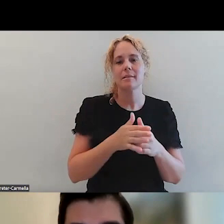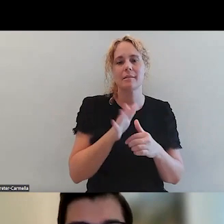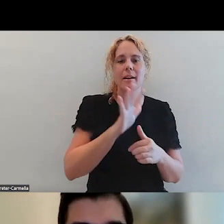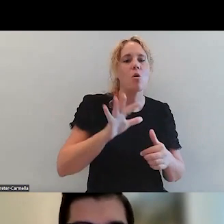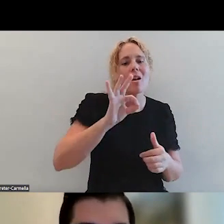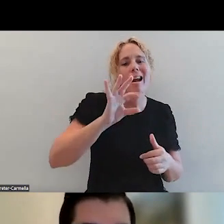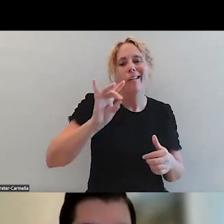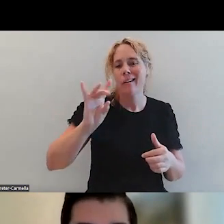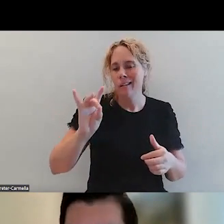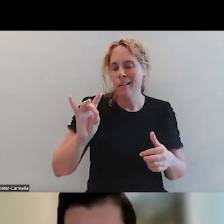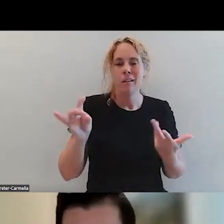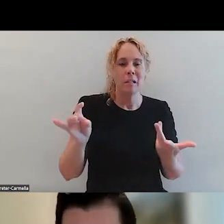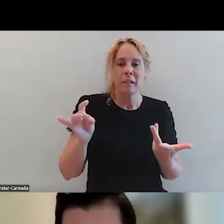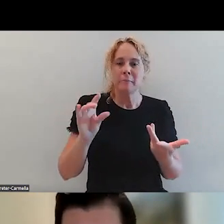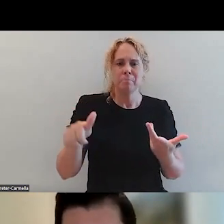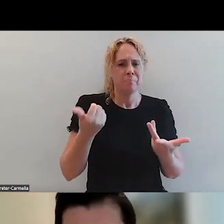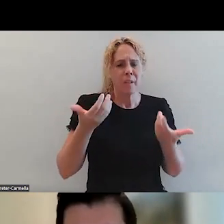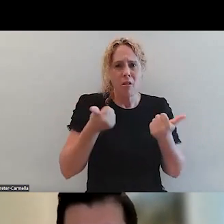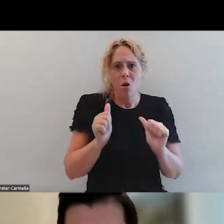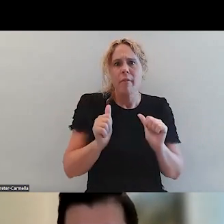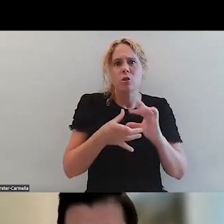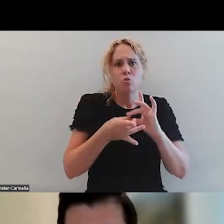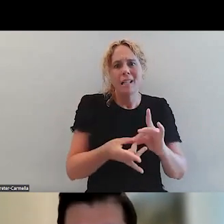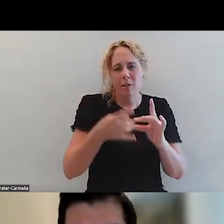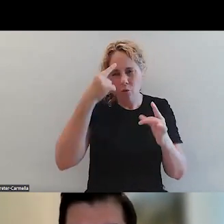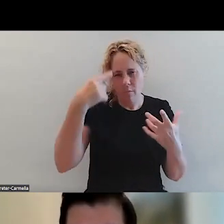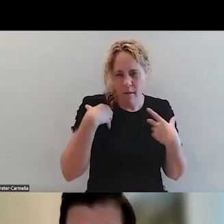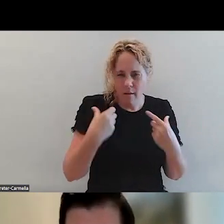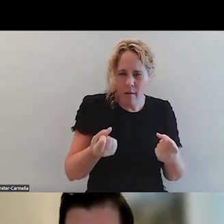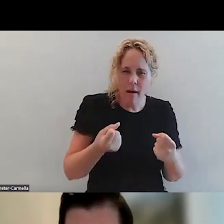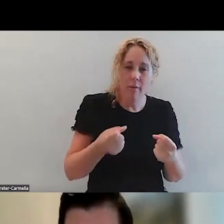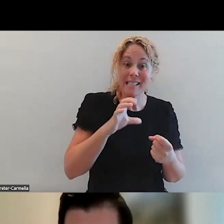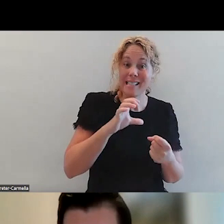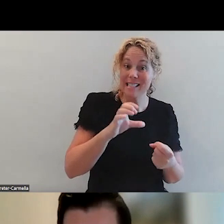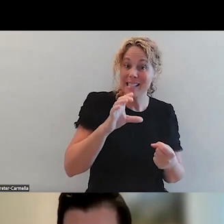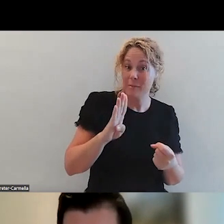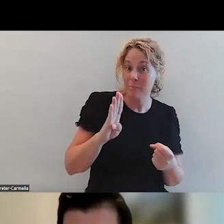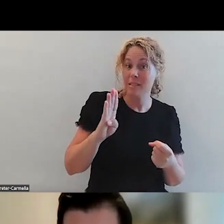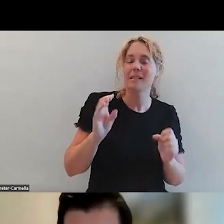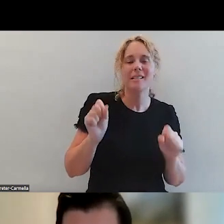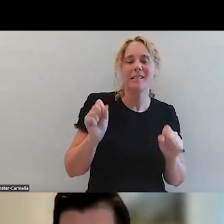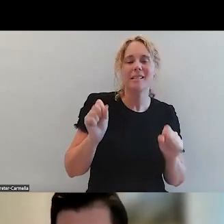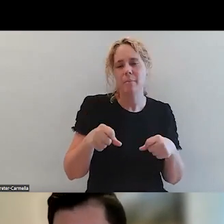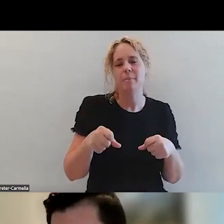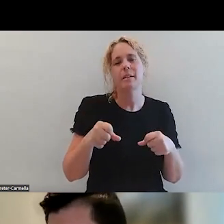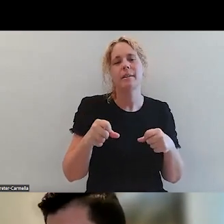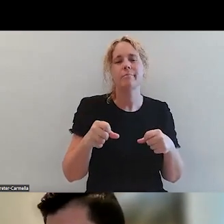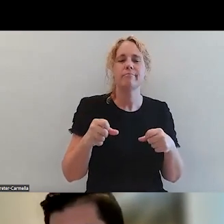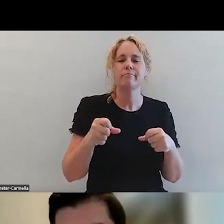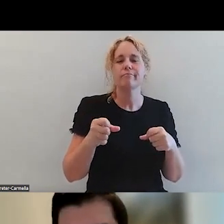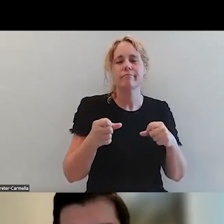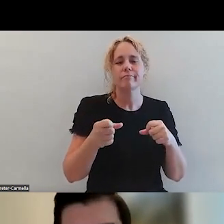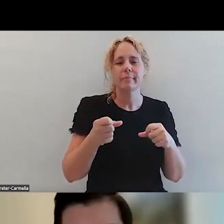988 and other efforts related to mental health and substance use, CCBHC can be a vessel, can be a vehicle to be